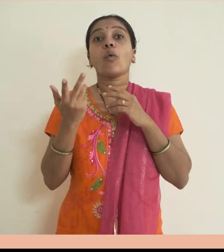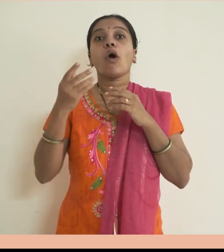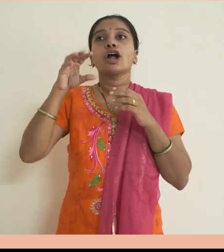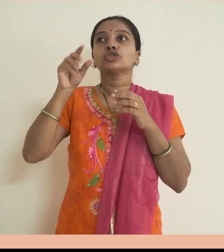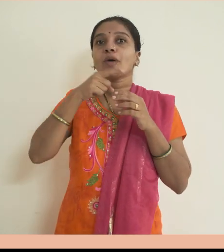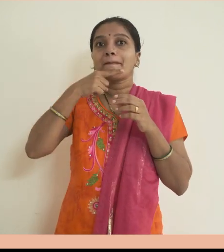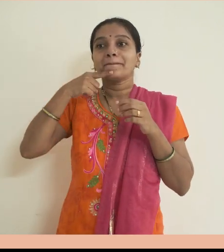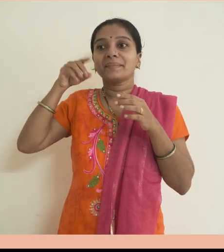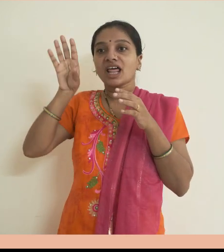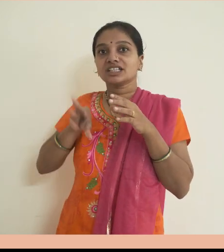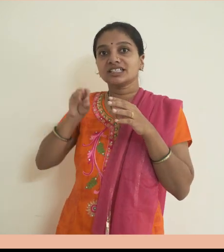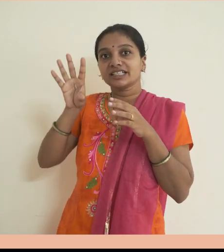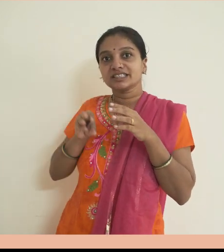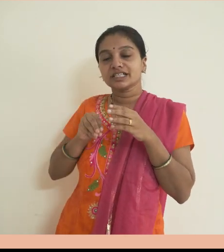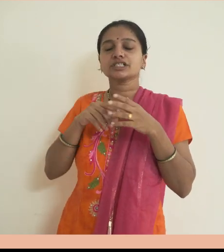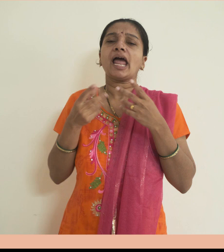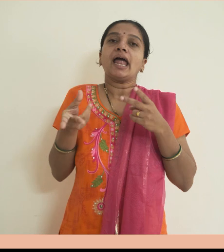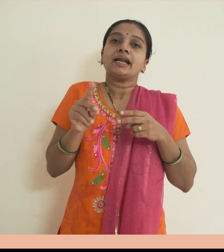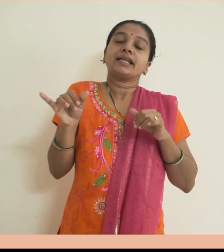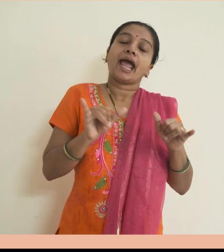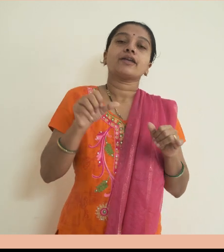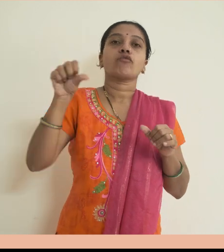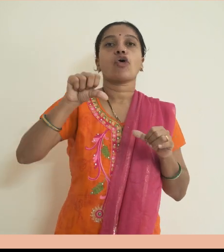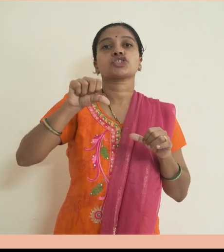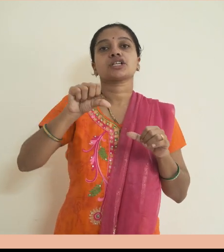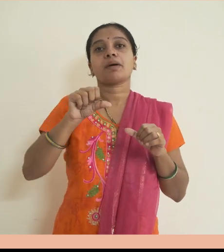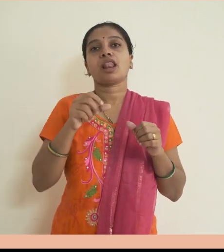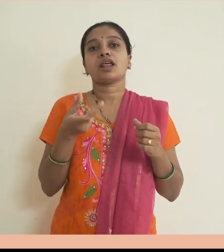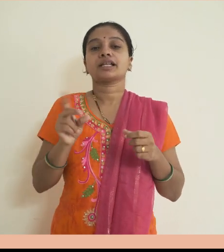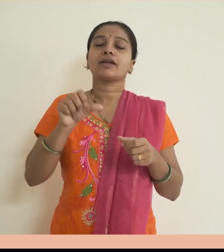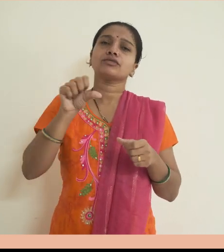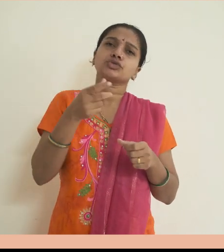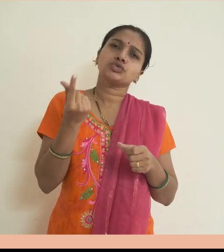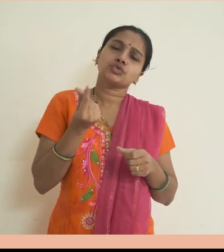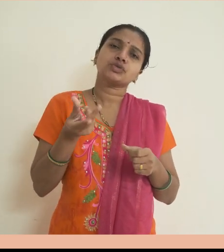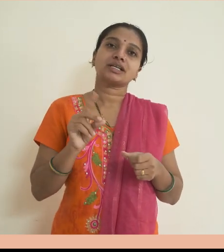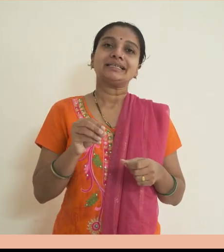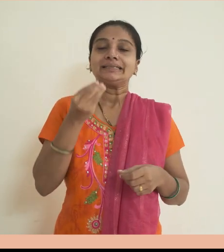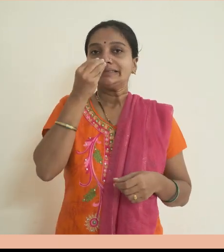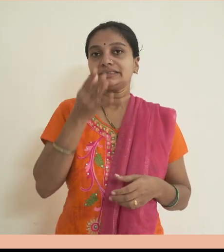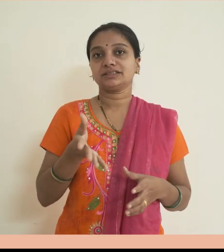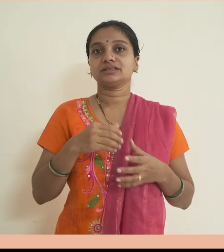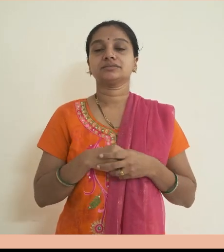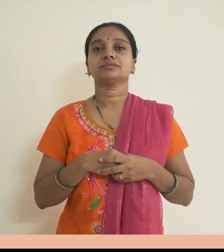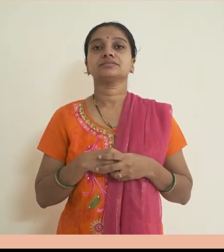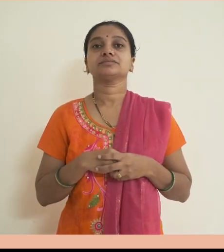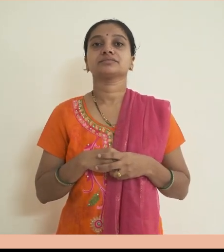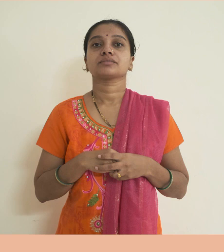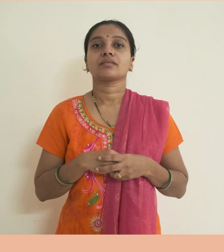prevents leakages onto clothing, and as they are washable, they are one of the most sustainable options